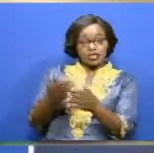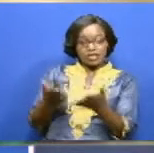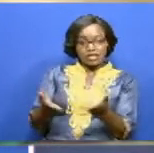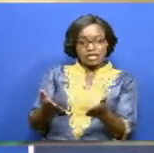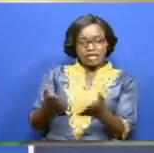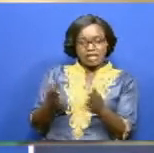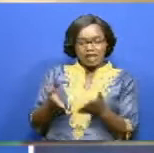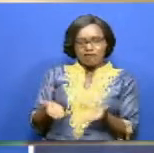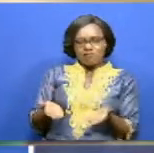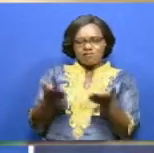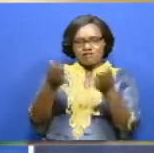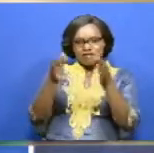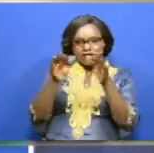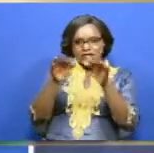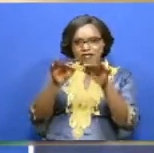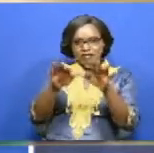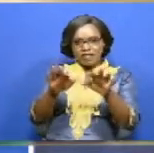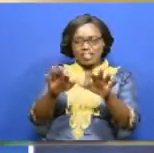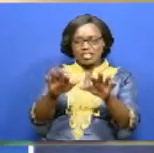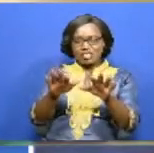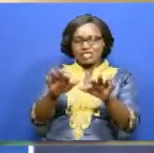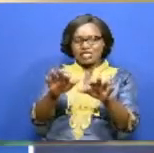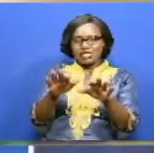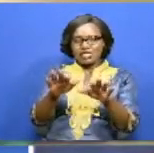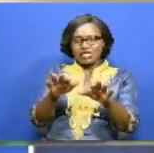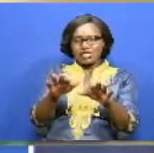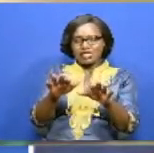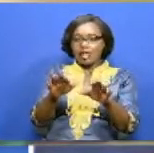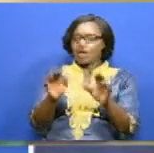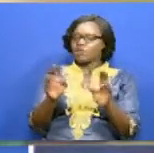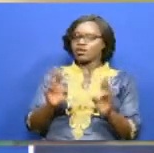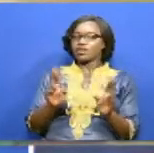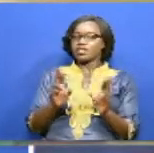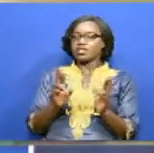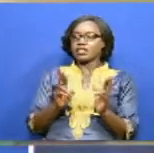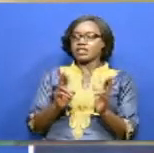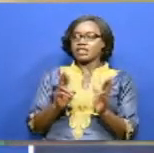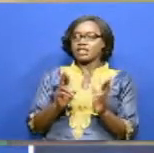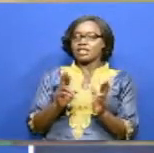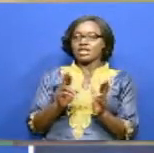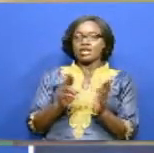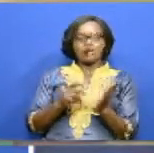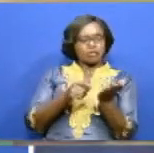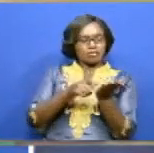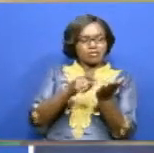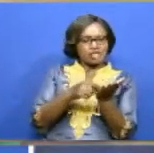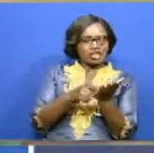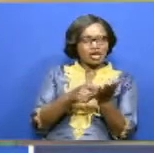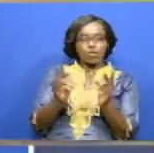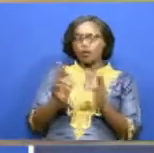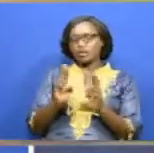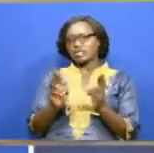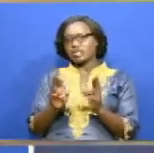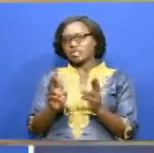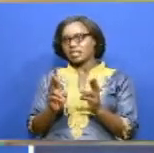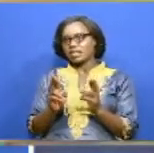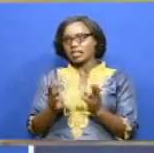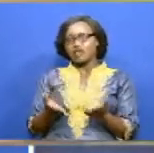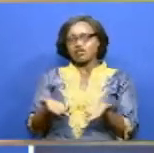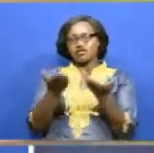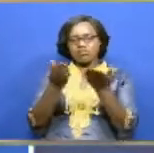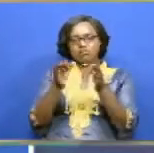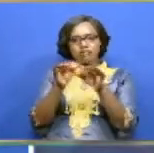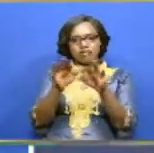floods ambapo nuclear main scheme. Already, mchele ulikuwa umefikia ile stage ya booting. So floods vile